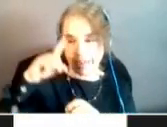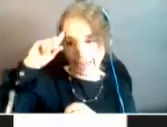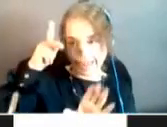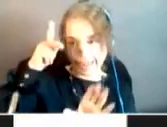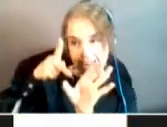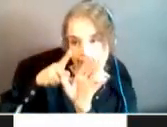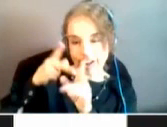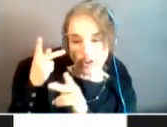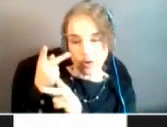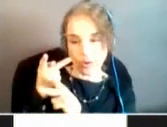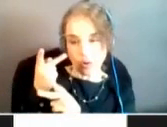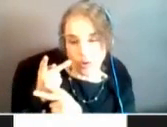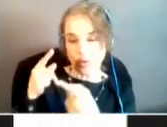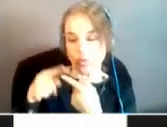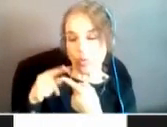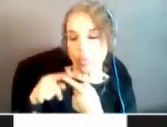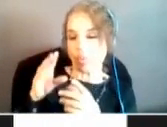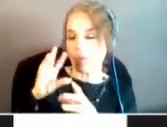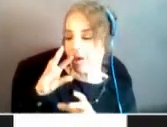care, which is also